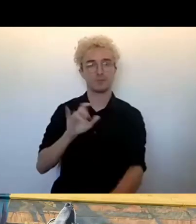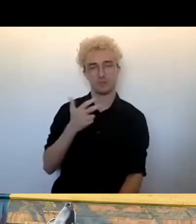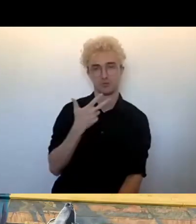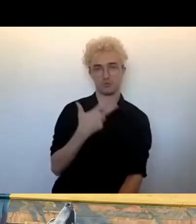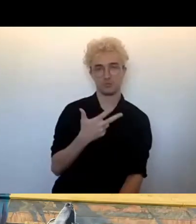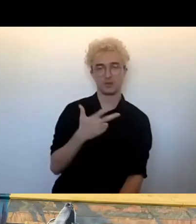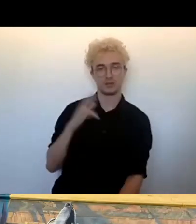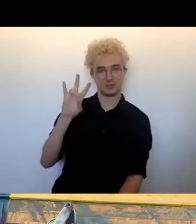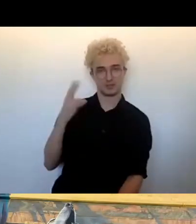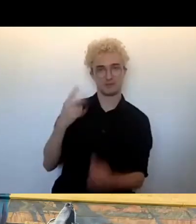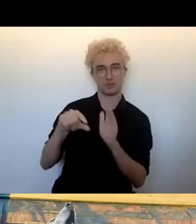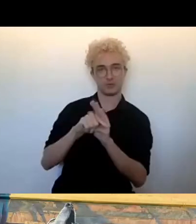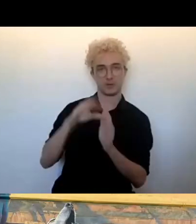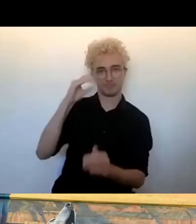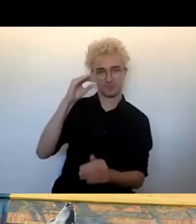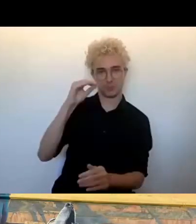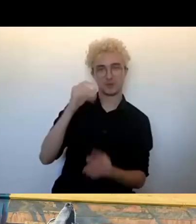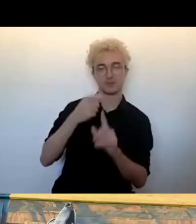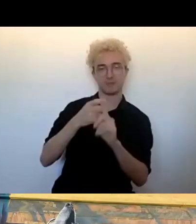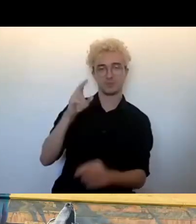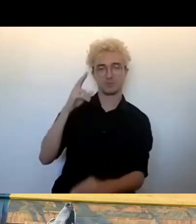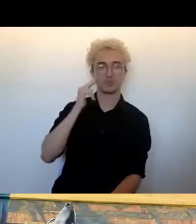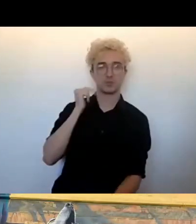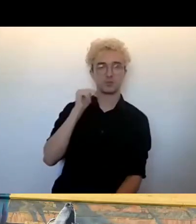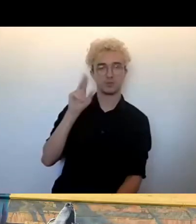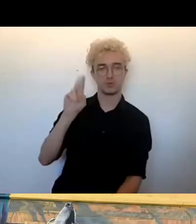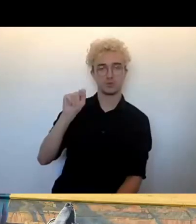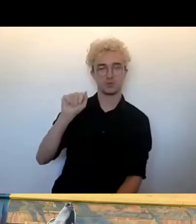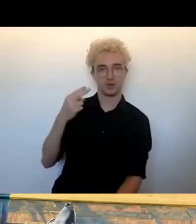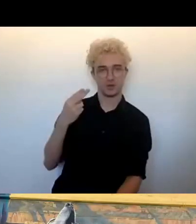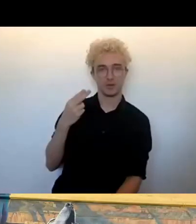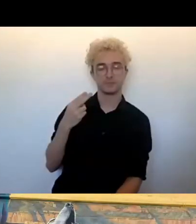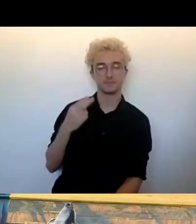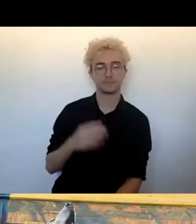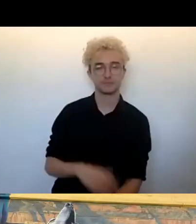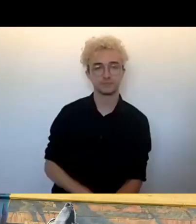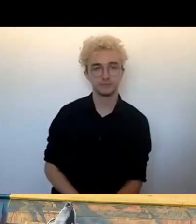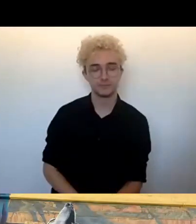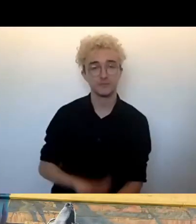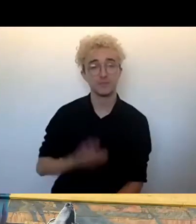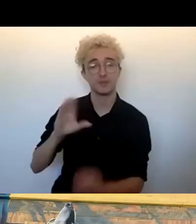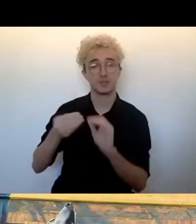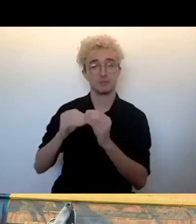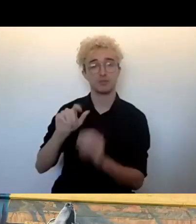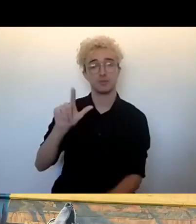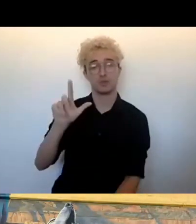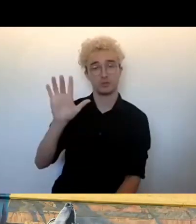Utah. And it was assigned to his stud book number 2520.